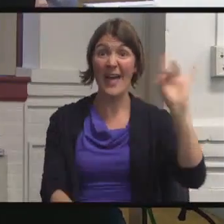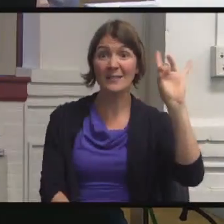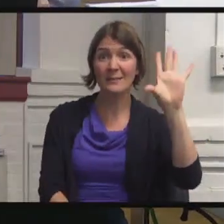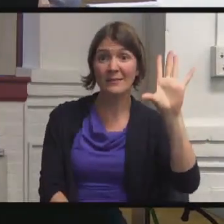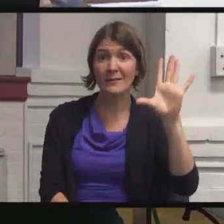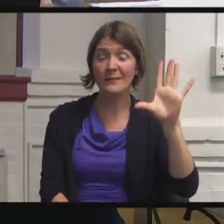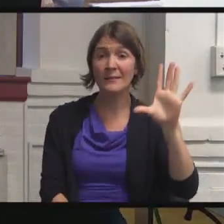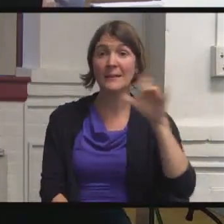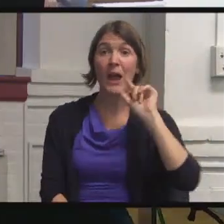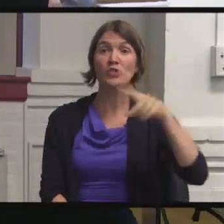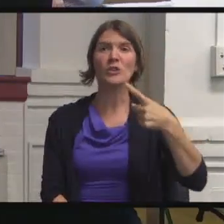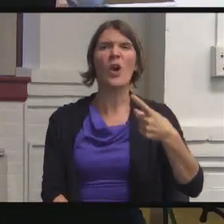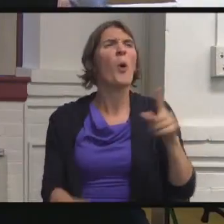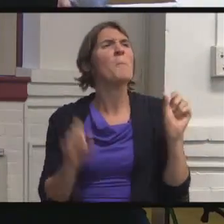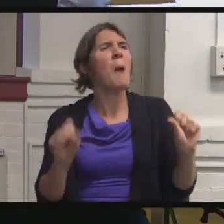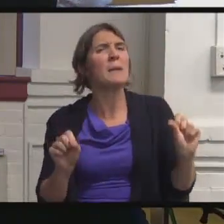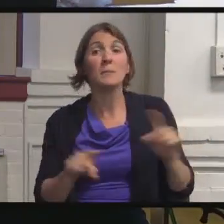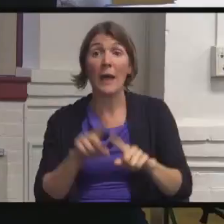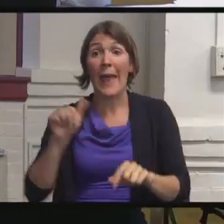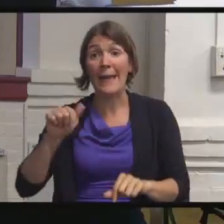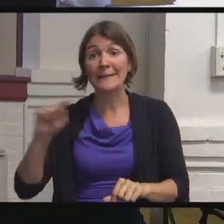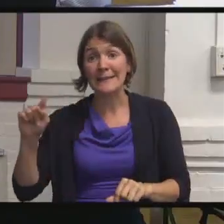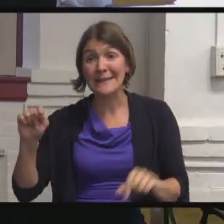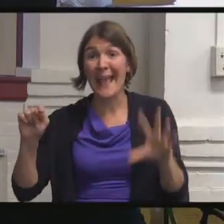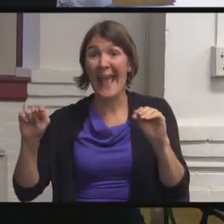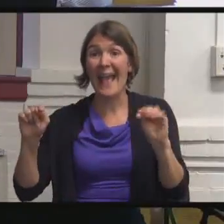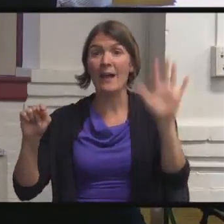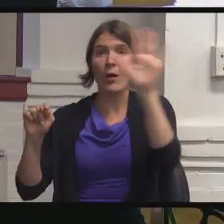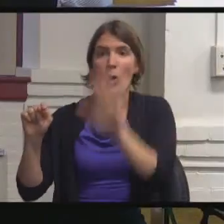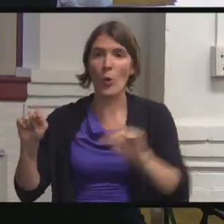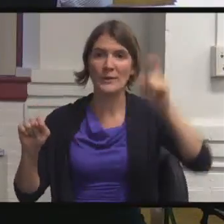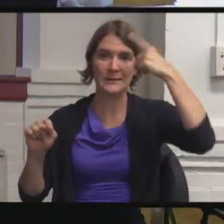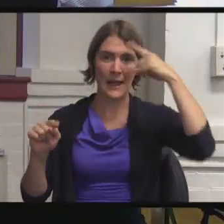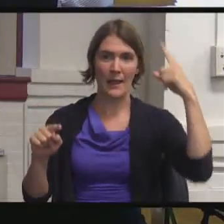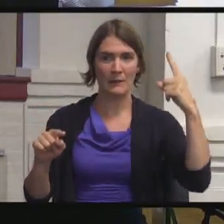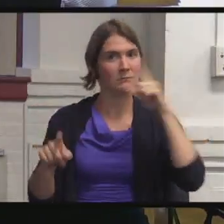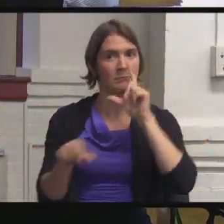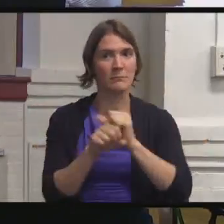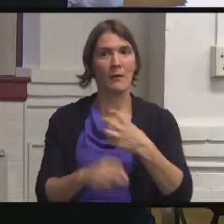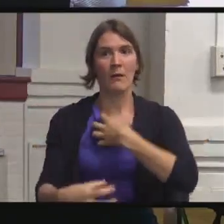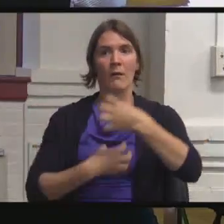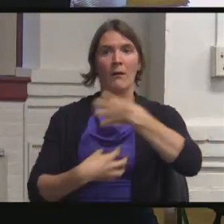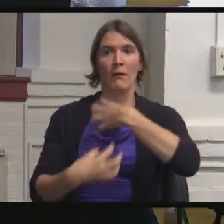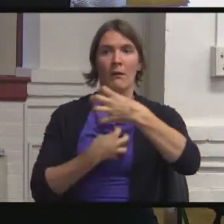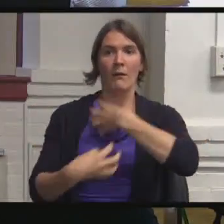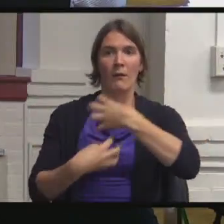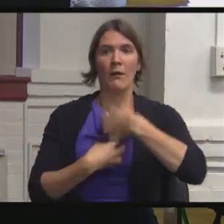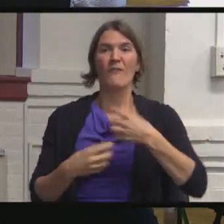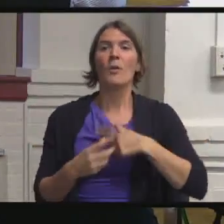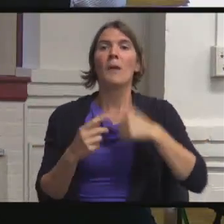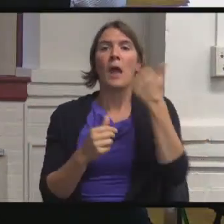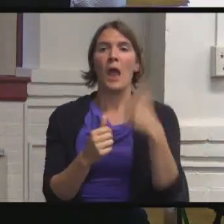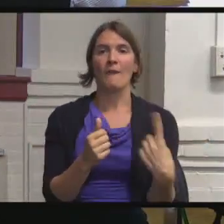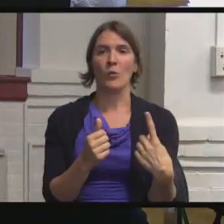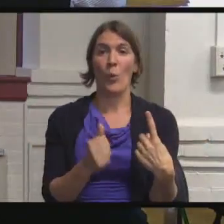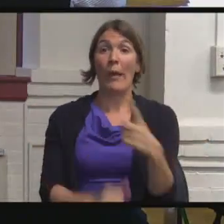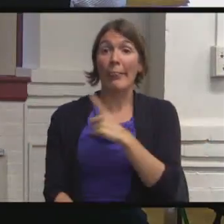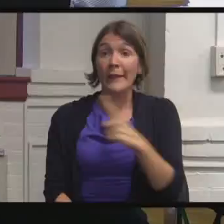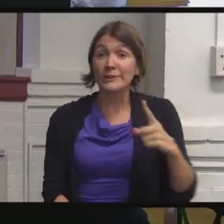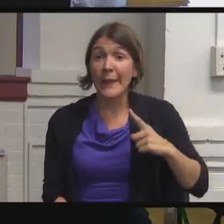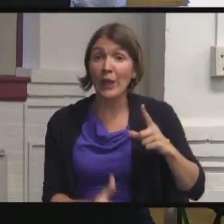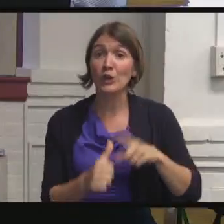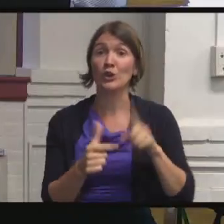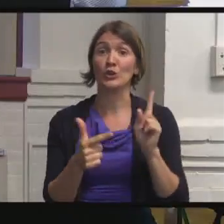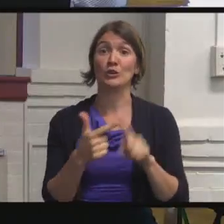are something that not just AT&T, but the whole state government gets complaints about from constituents at the legislative